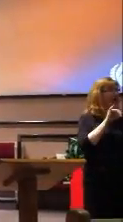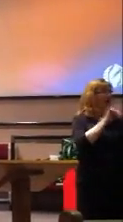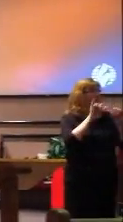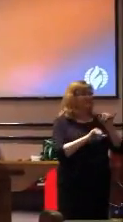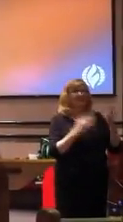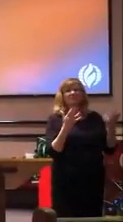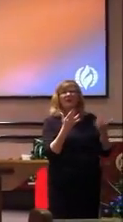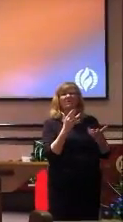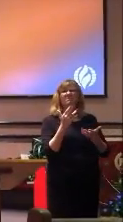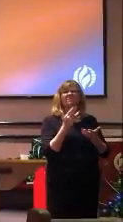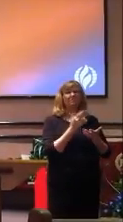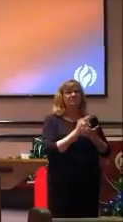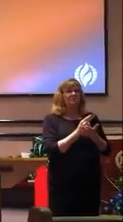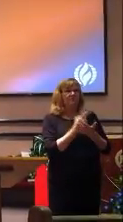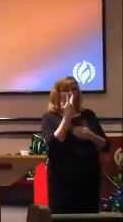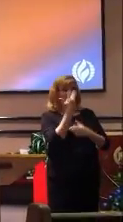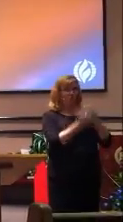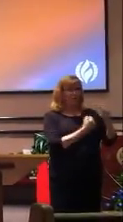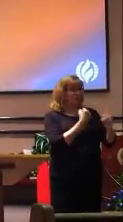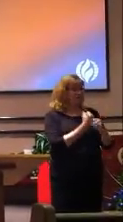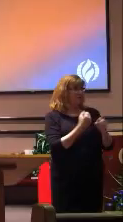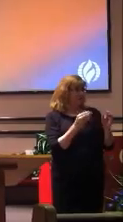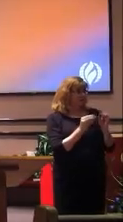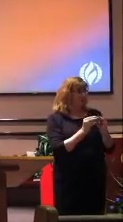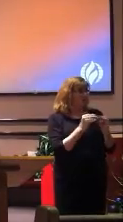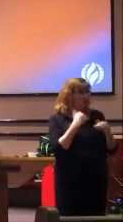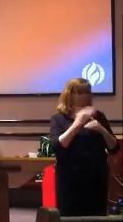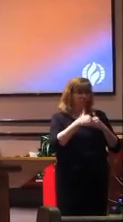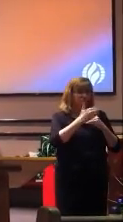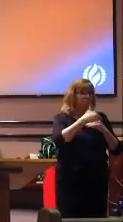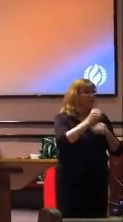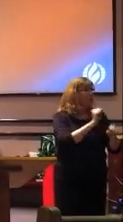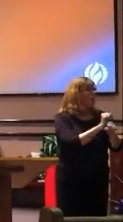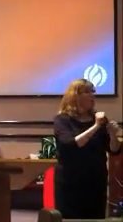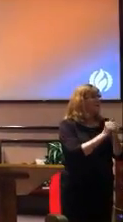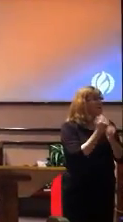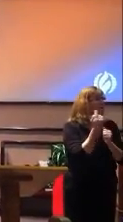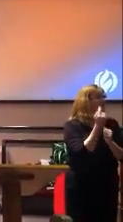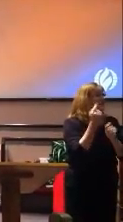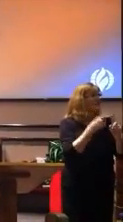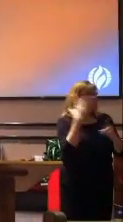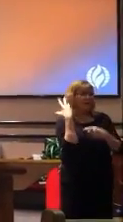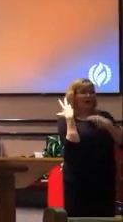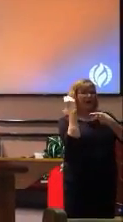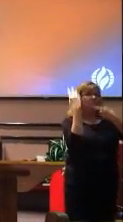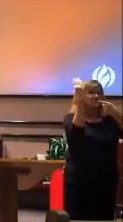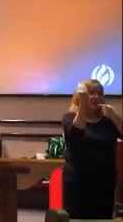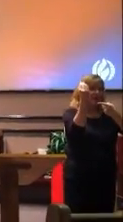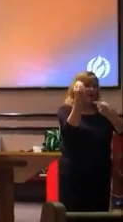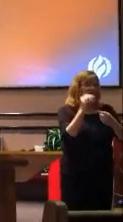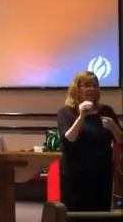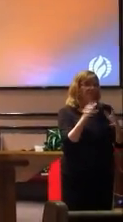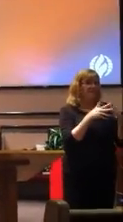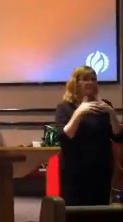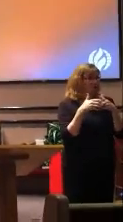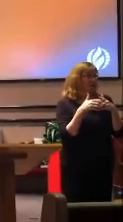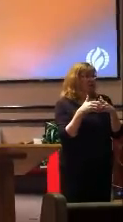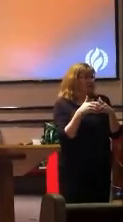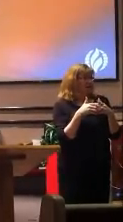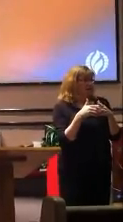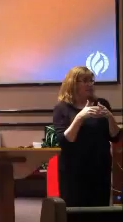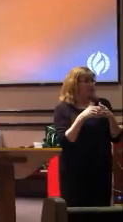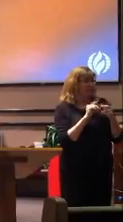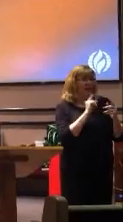least the next three, if not more, years working with someone probably from outside of the U.S. and